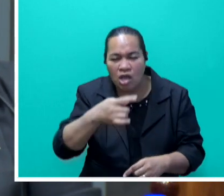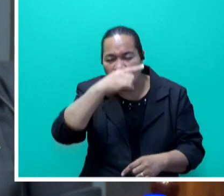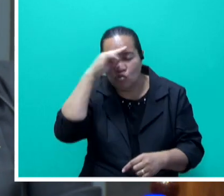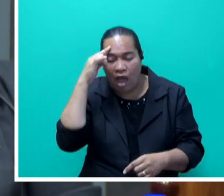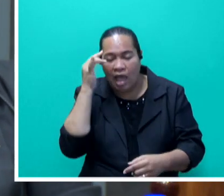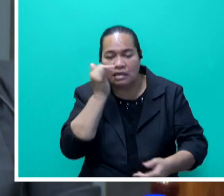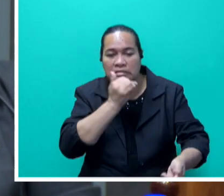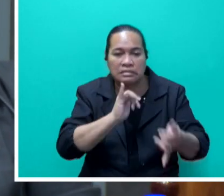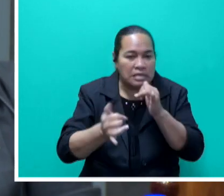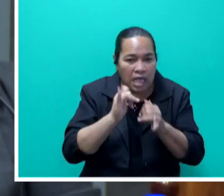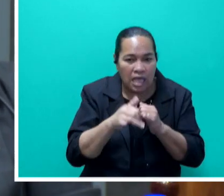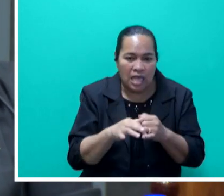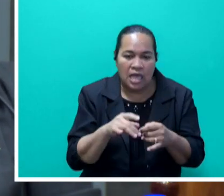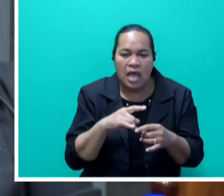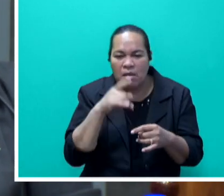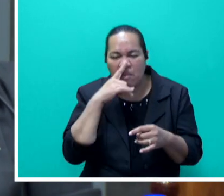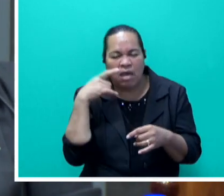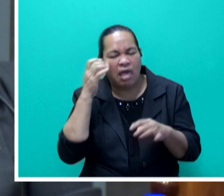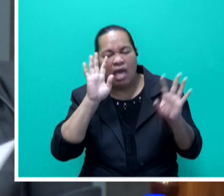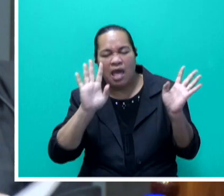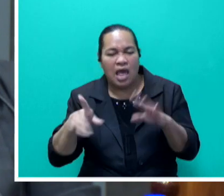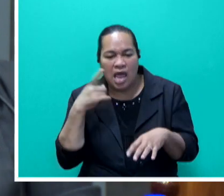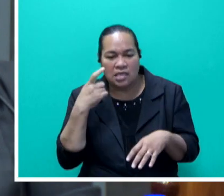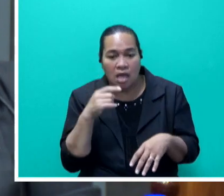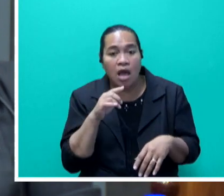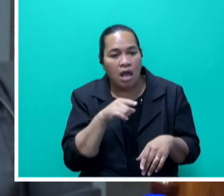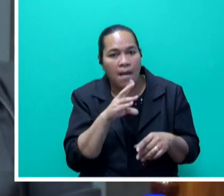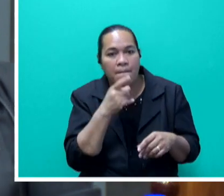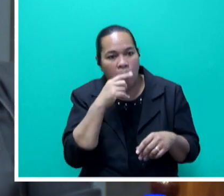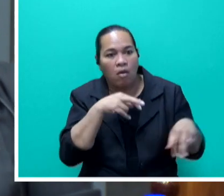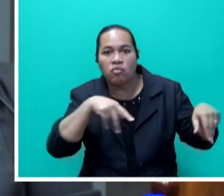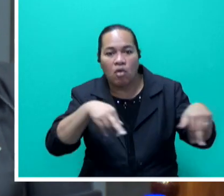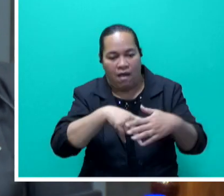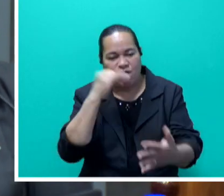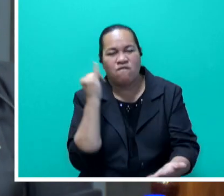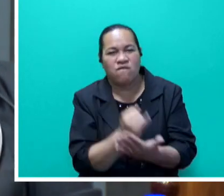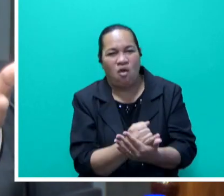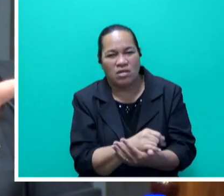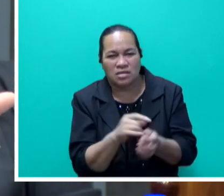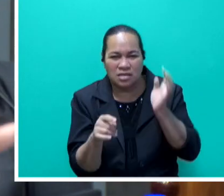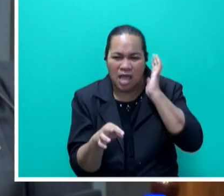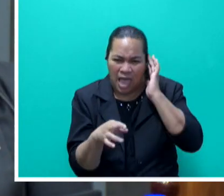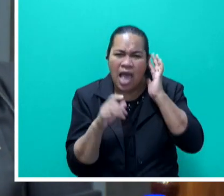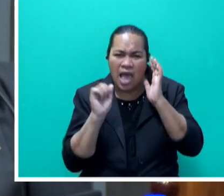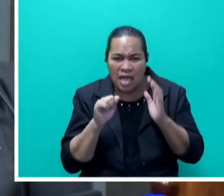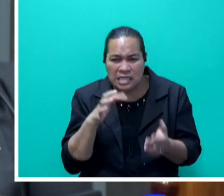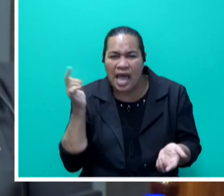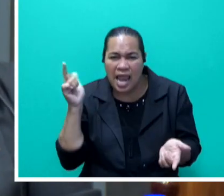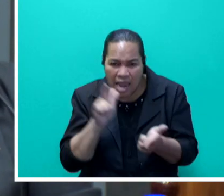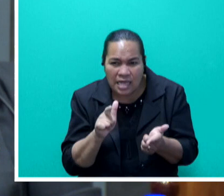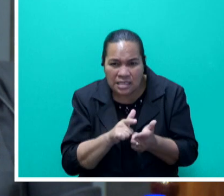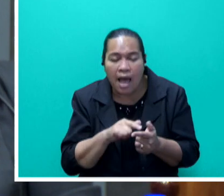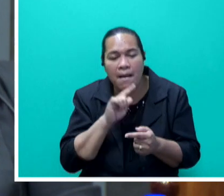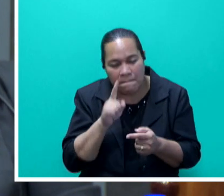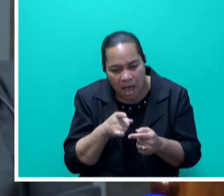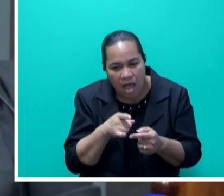careless driving, and also pedestrians that may be at fault. Despite the reducing numbers, the main causes of these road accidents